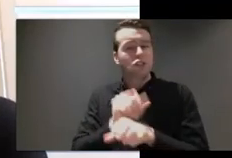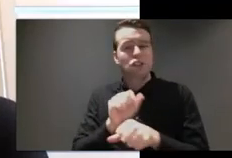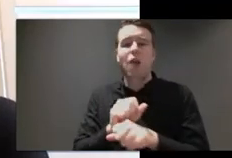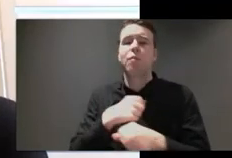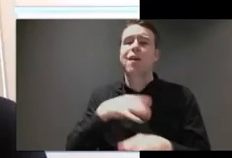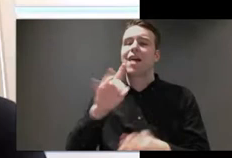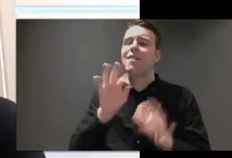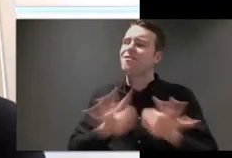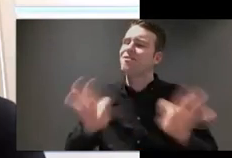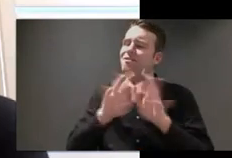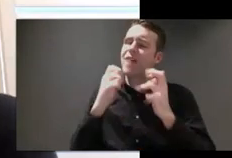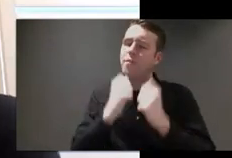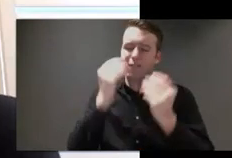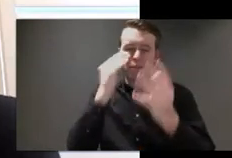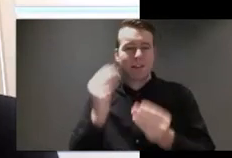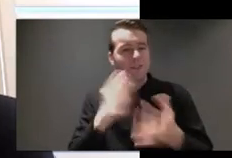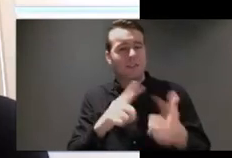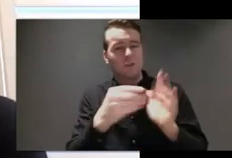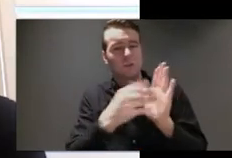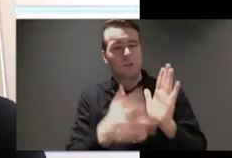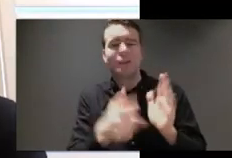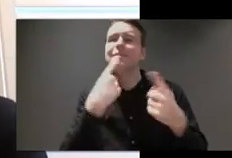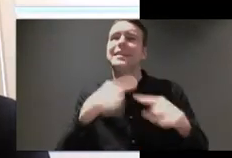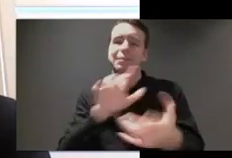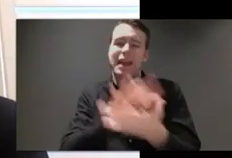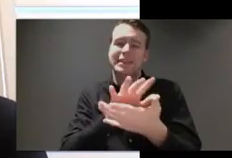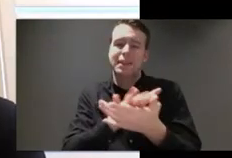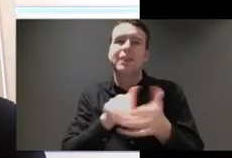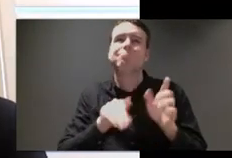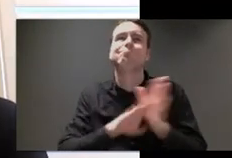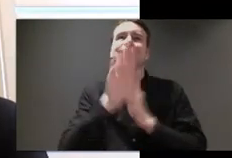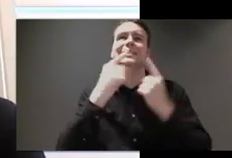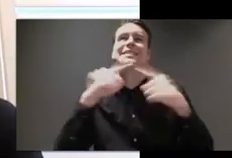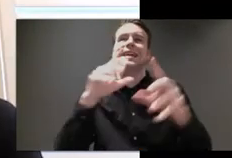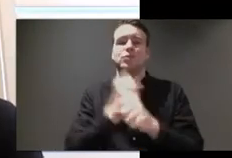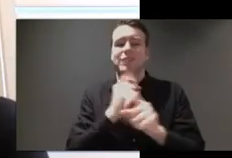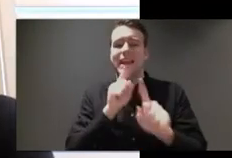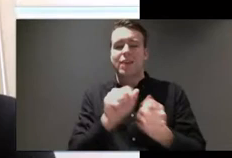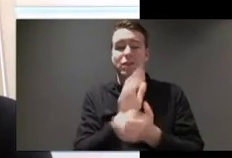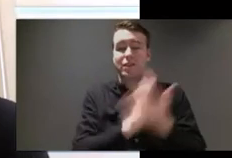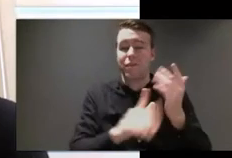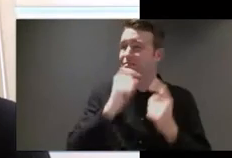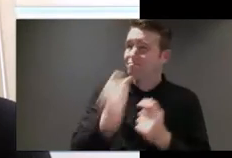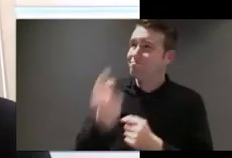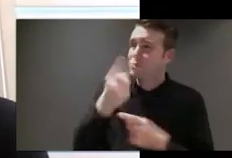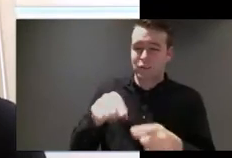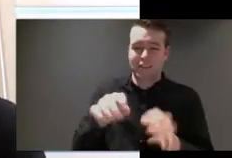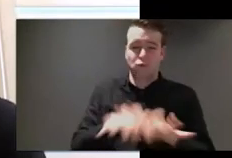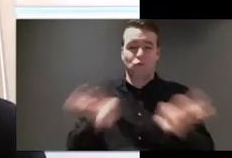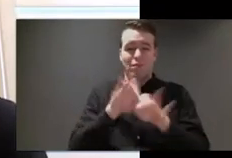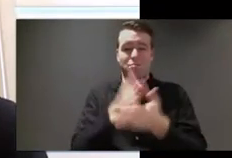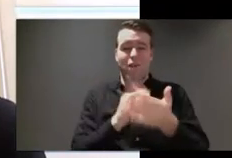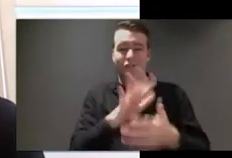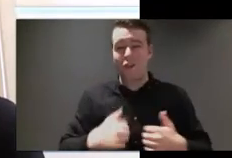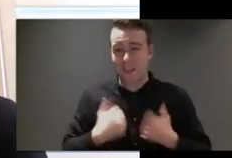valuable information to students so that they can achieve academic success and get answers to questions during this critical period of their